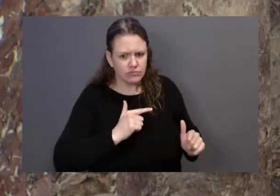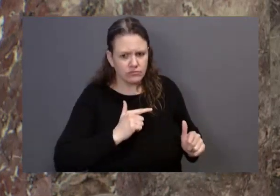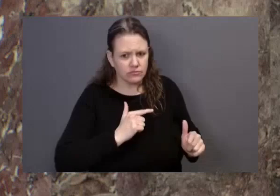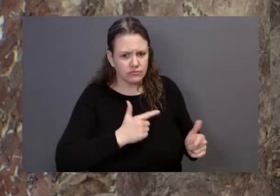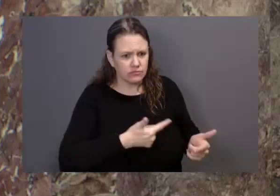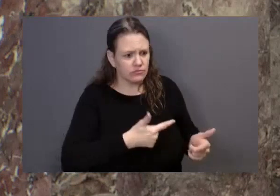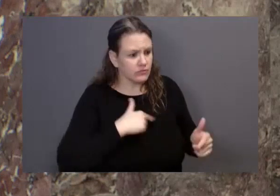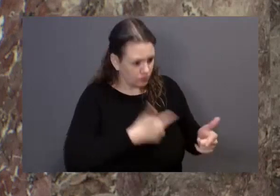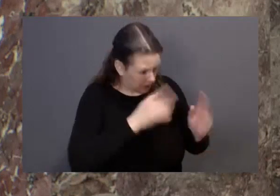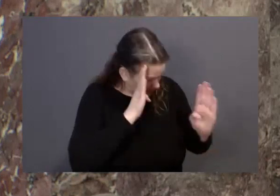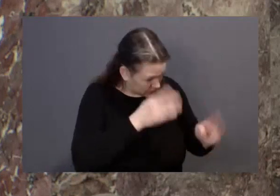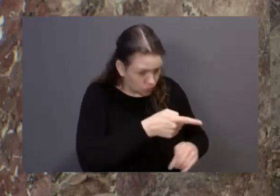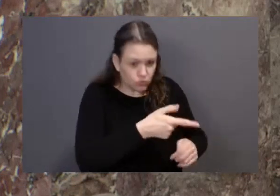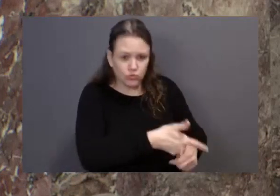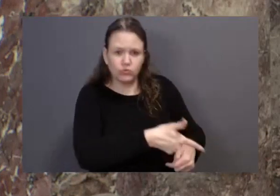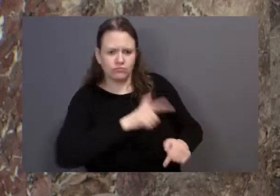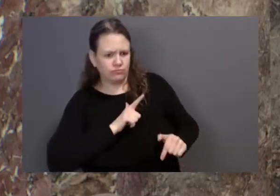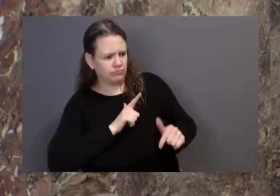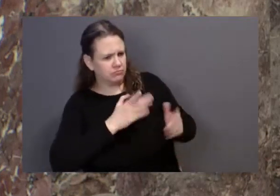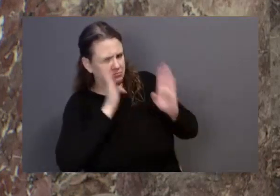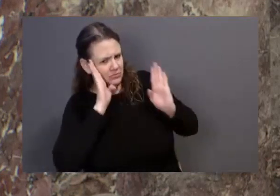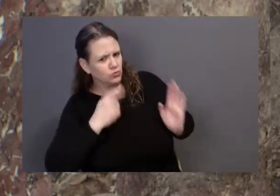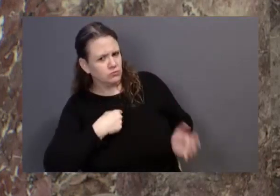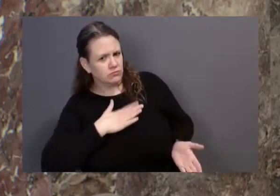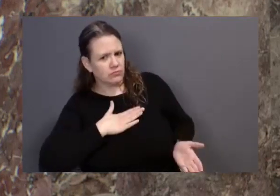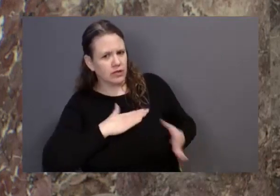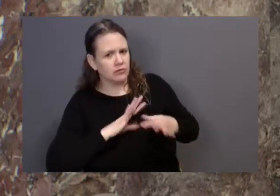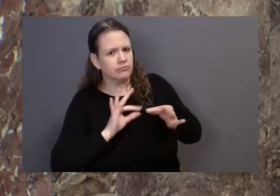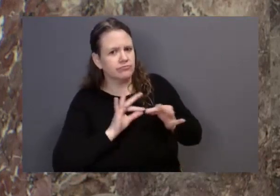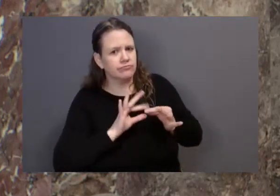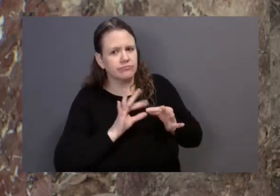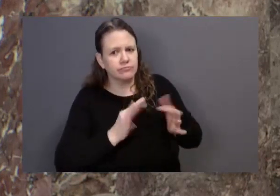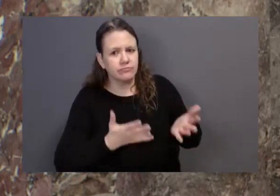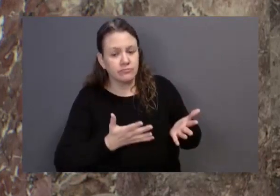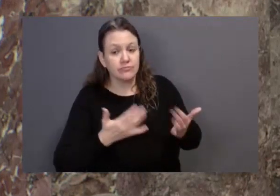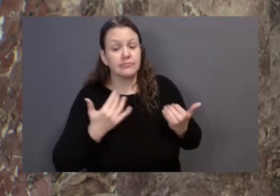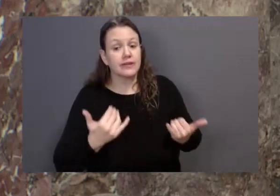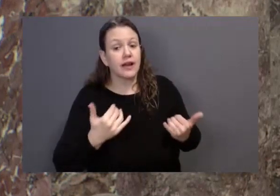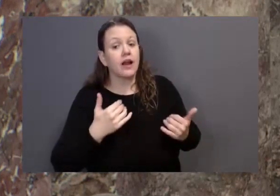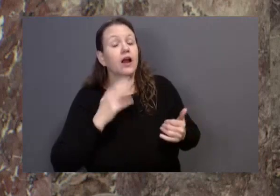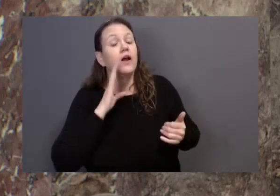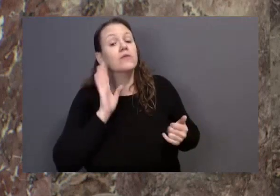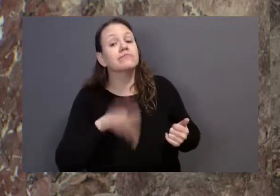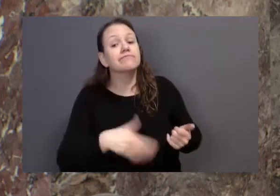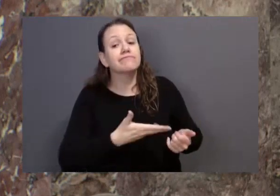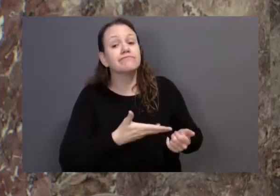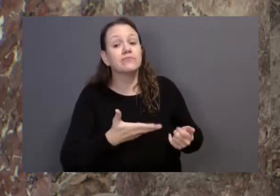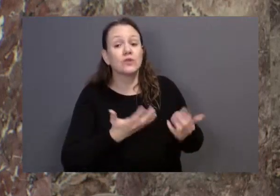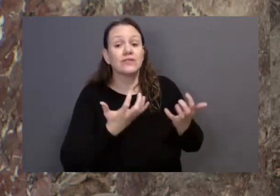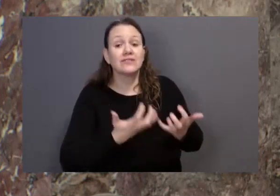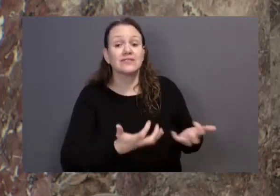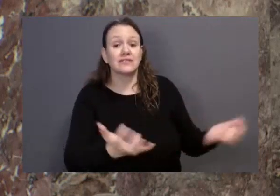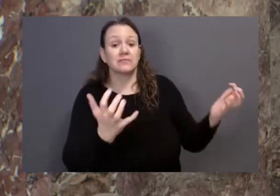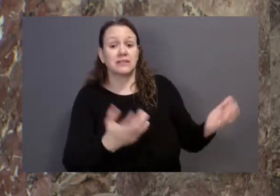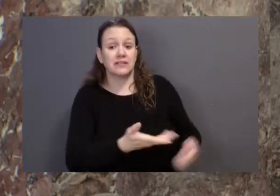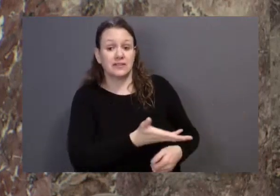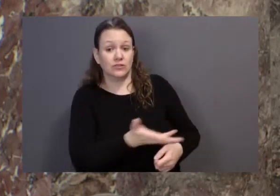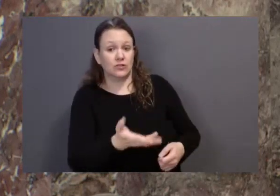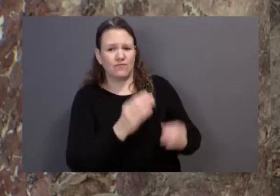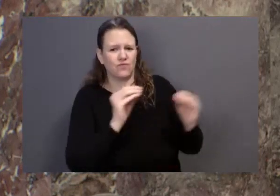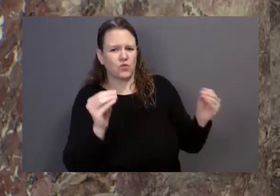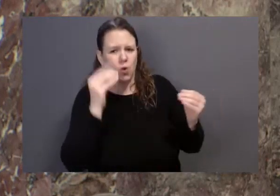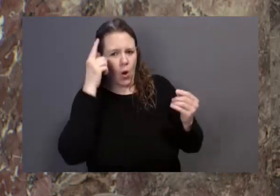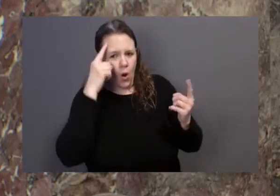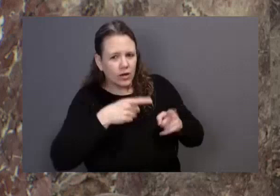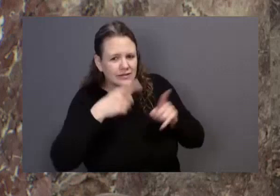one thing I do know, honourable member, there's definitely no consensus on Surrey on that side of the House. What I can tell you, honourable Speaker,